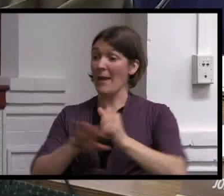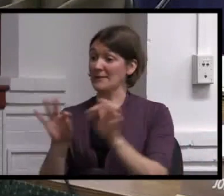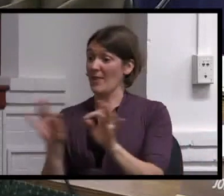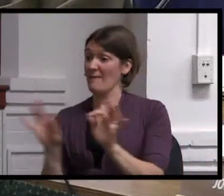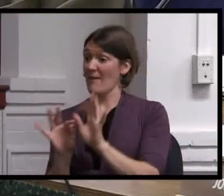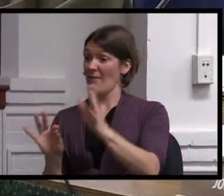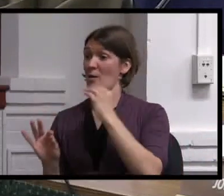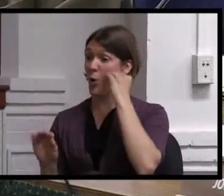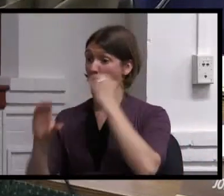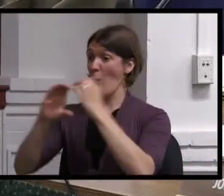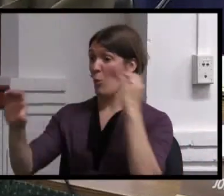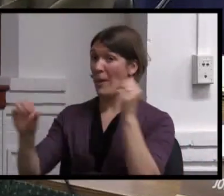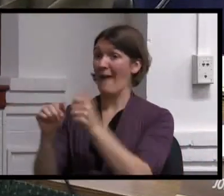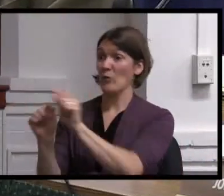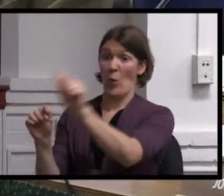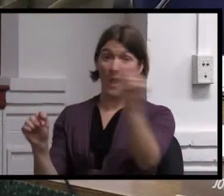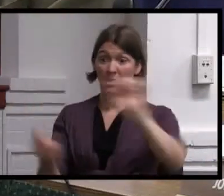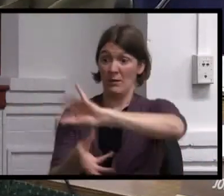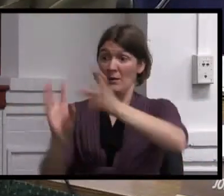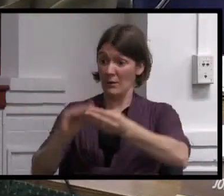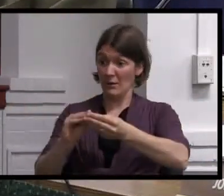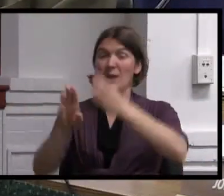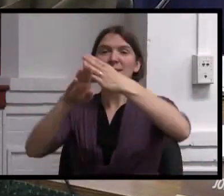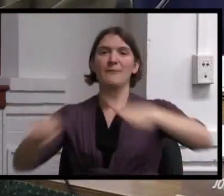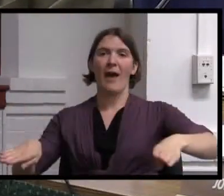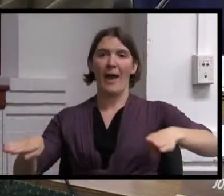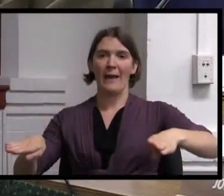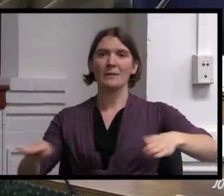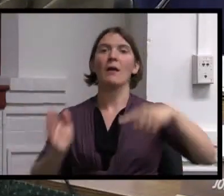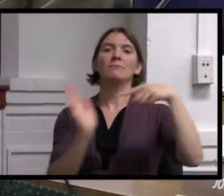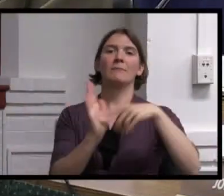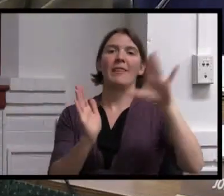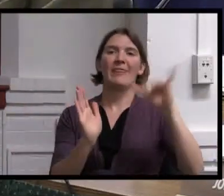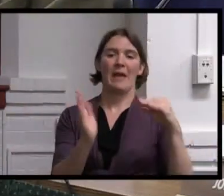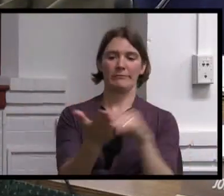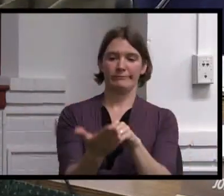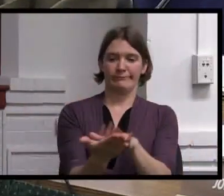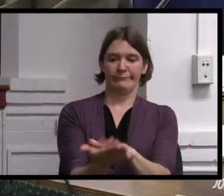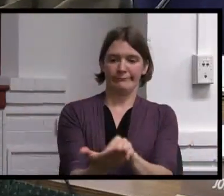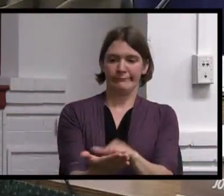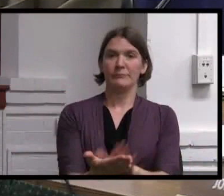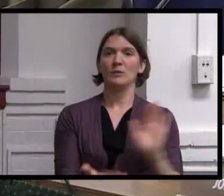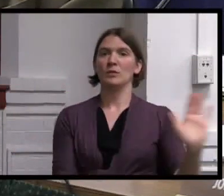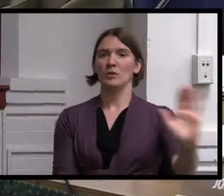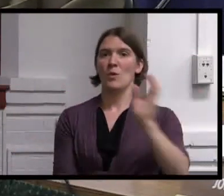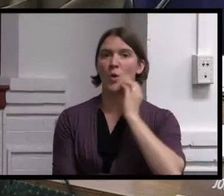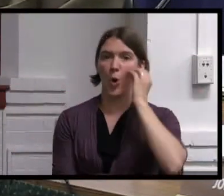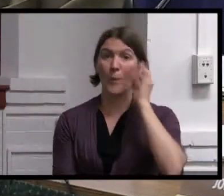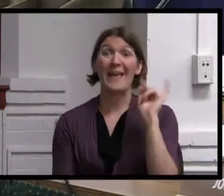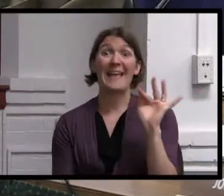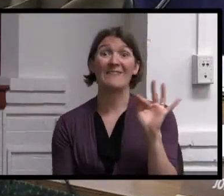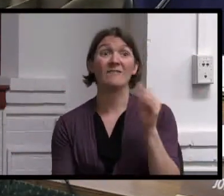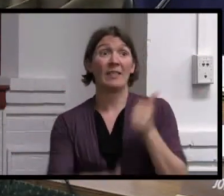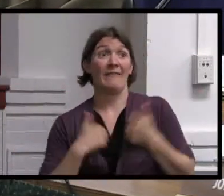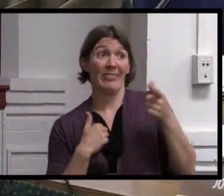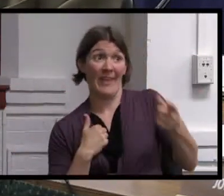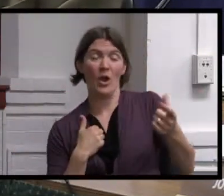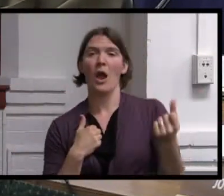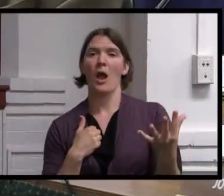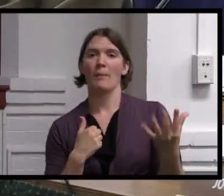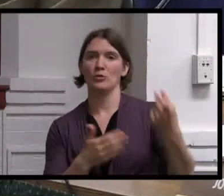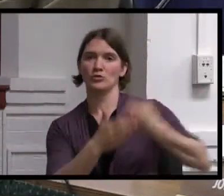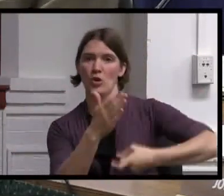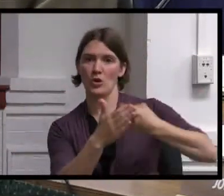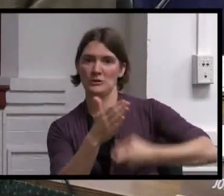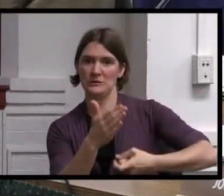value at the park. And so that calculation is also shown in these materials, and in the motion that we're asking you to approve here in a